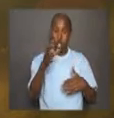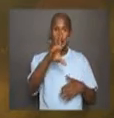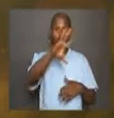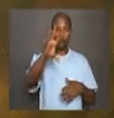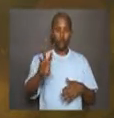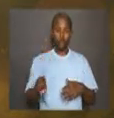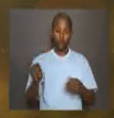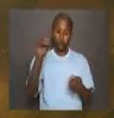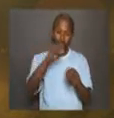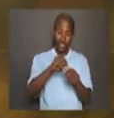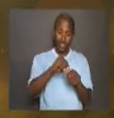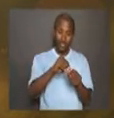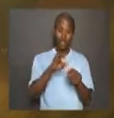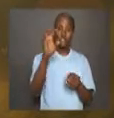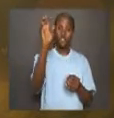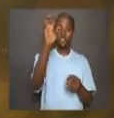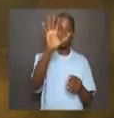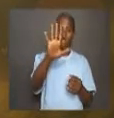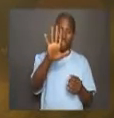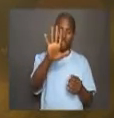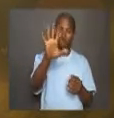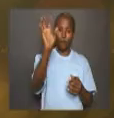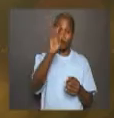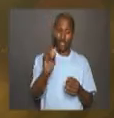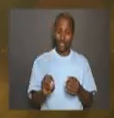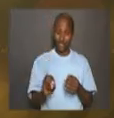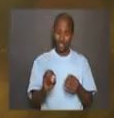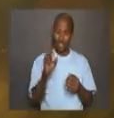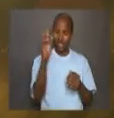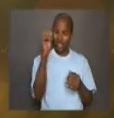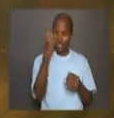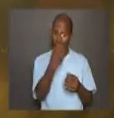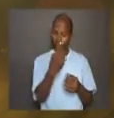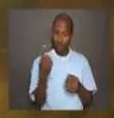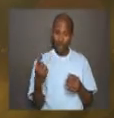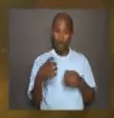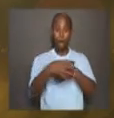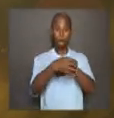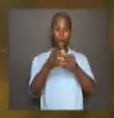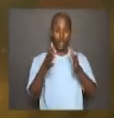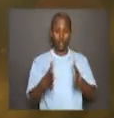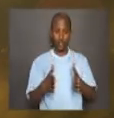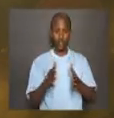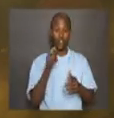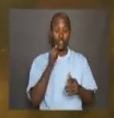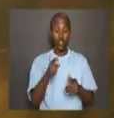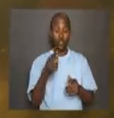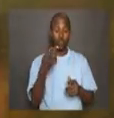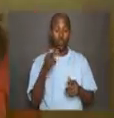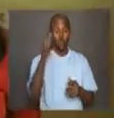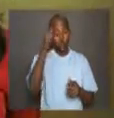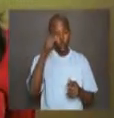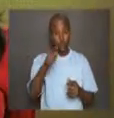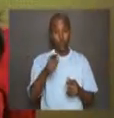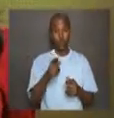commission of 5% on every package tour he or she books.